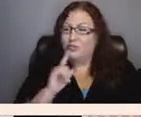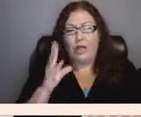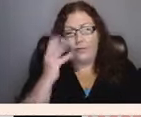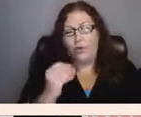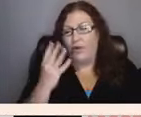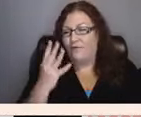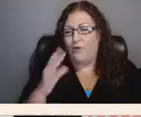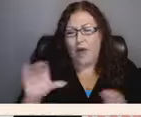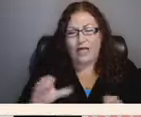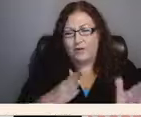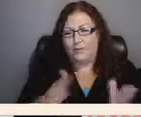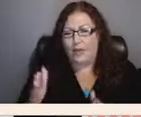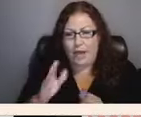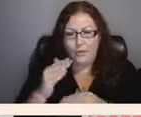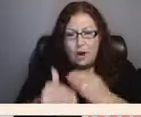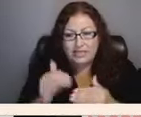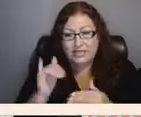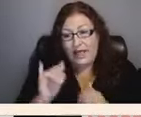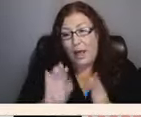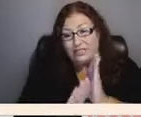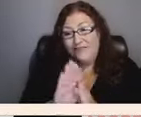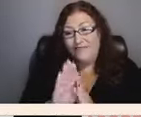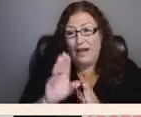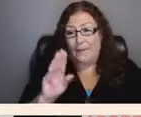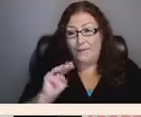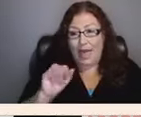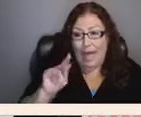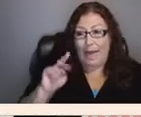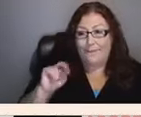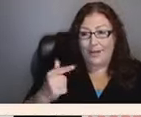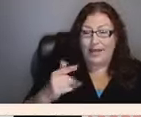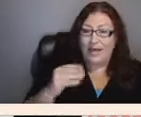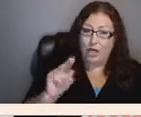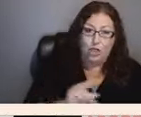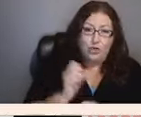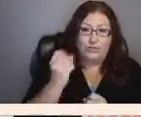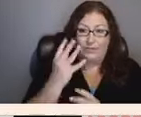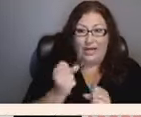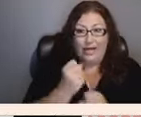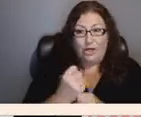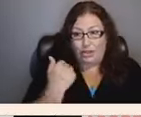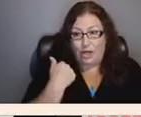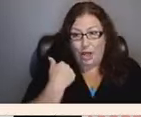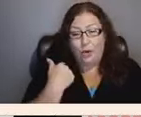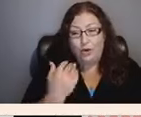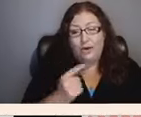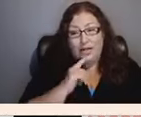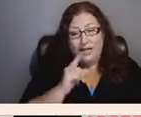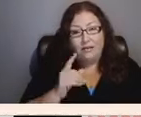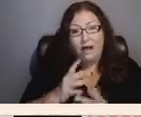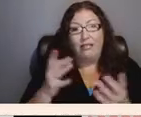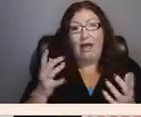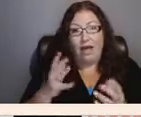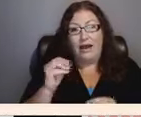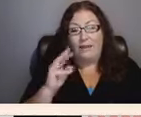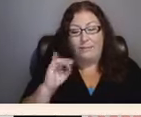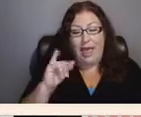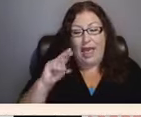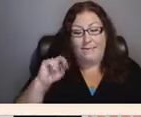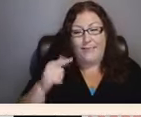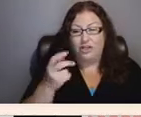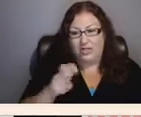one that was developed actually mapping and used many years ago extensively in mapping transition plans for